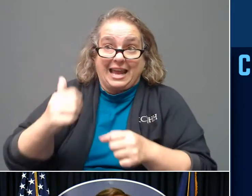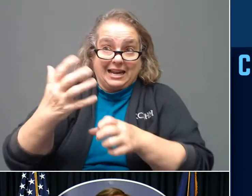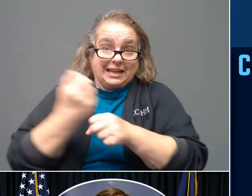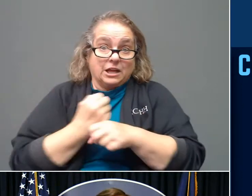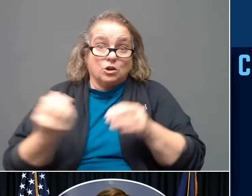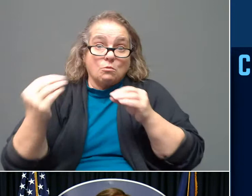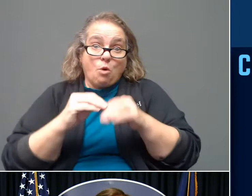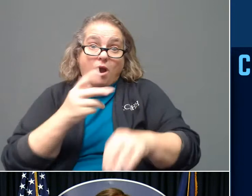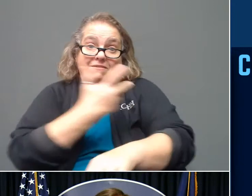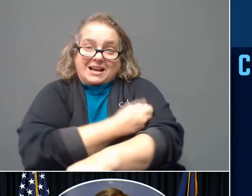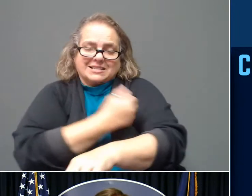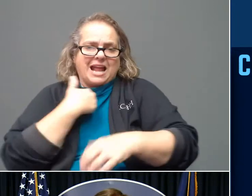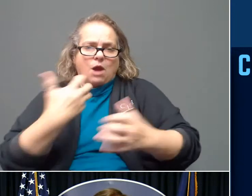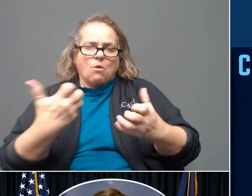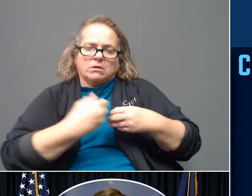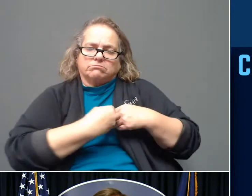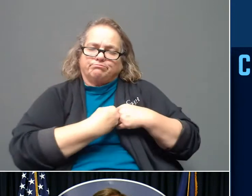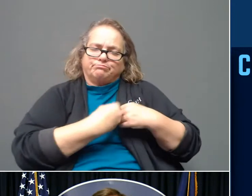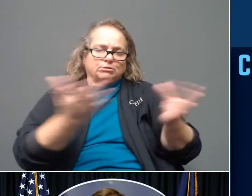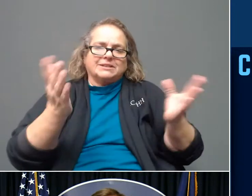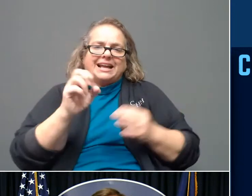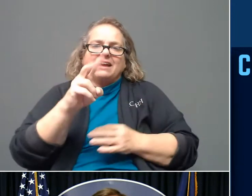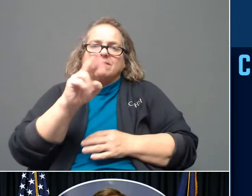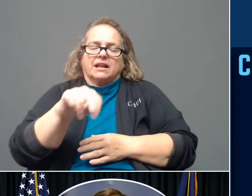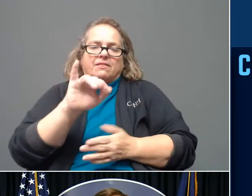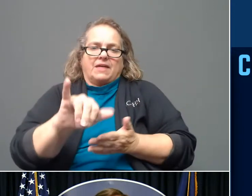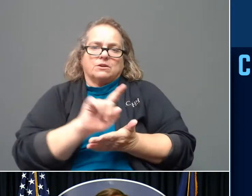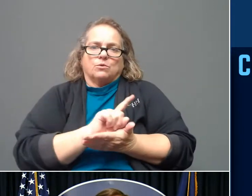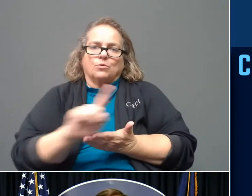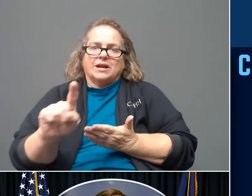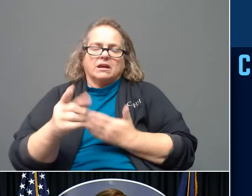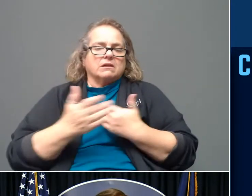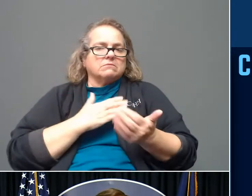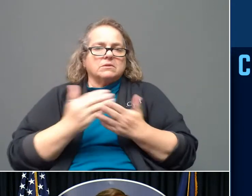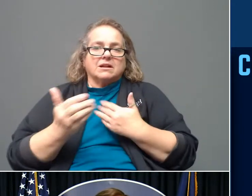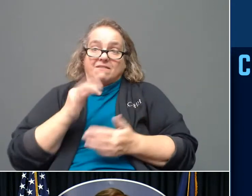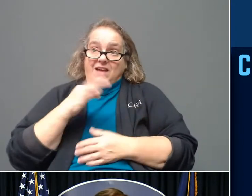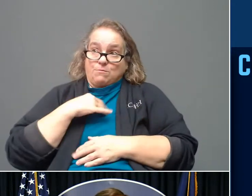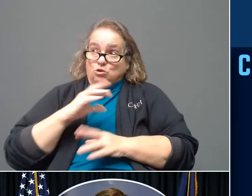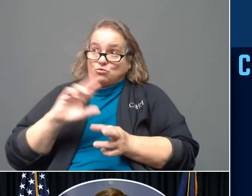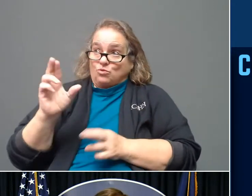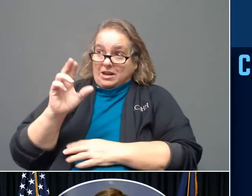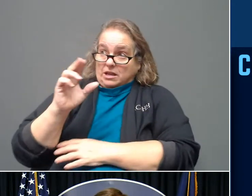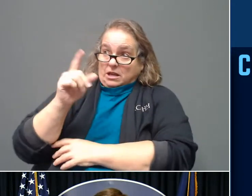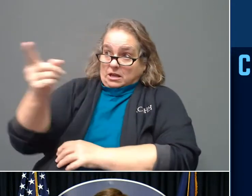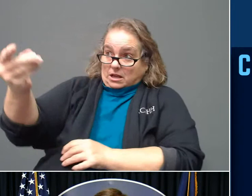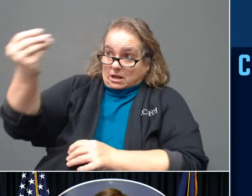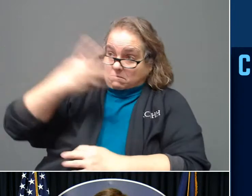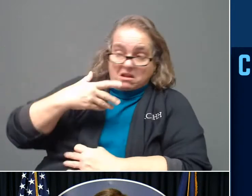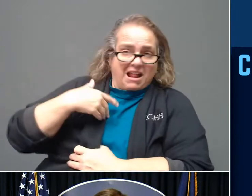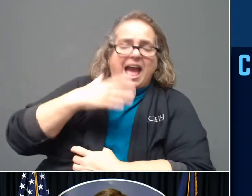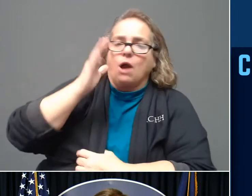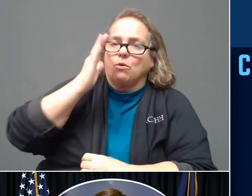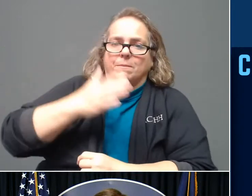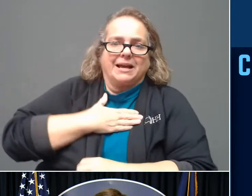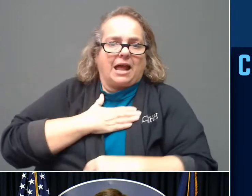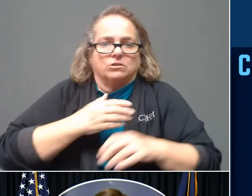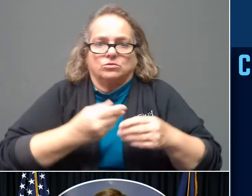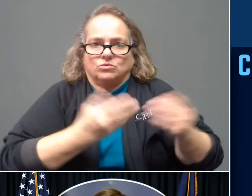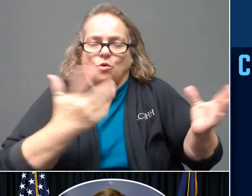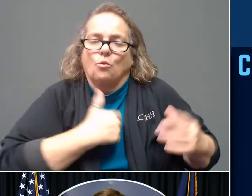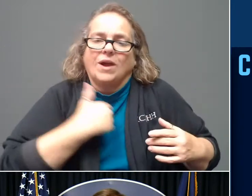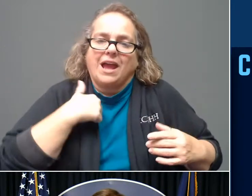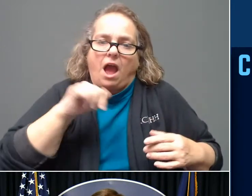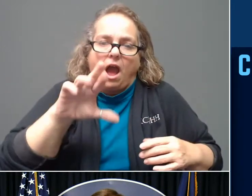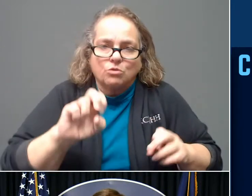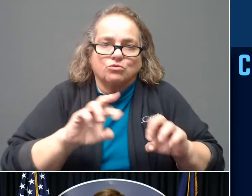we have no prior notice. It means that if we get new authorization of vaccines and they've been manufactured, we can